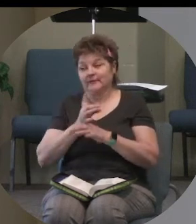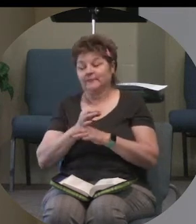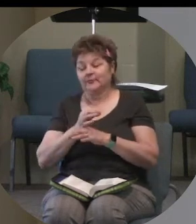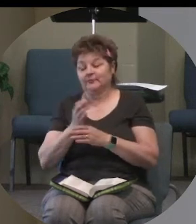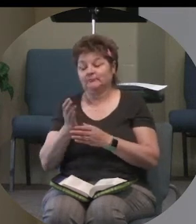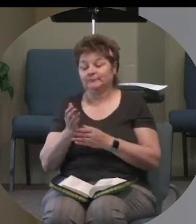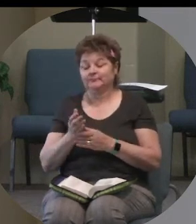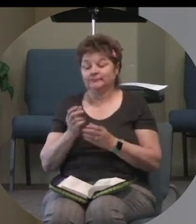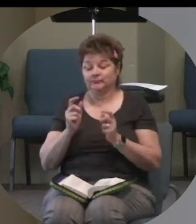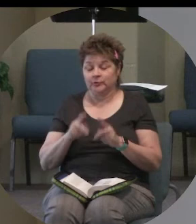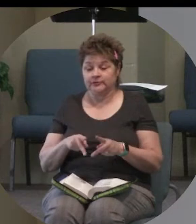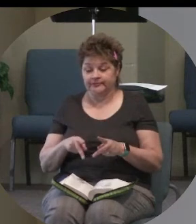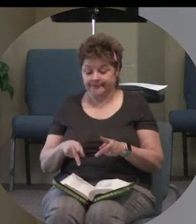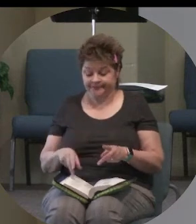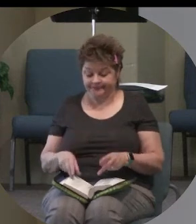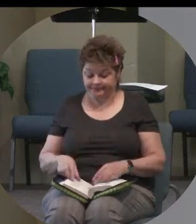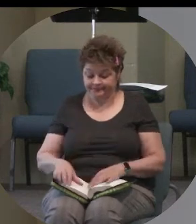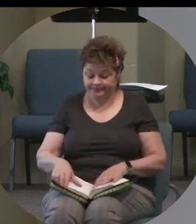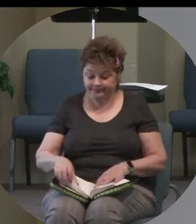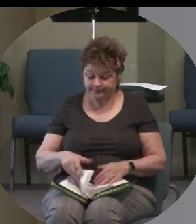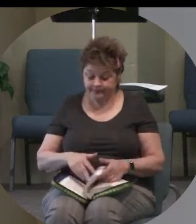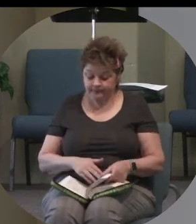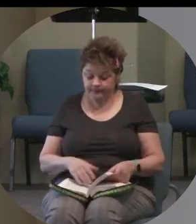hits on this idea for us today.